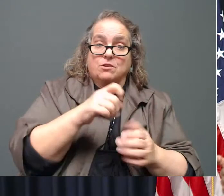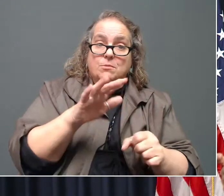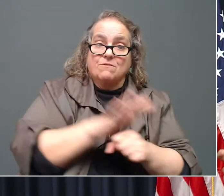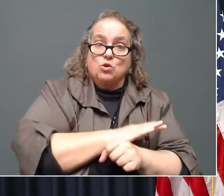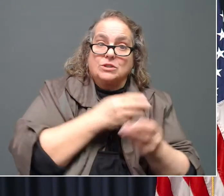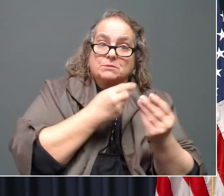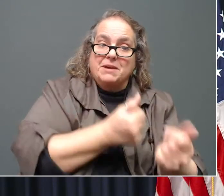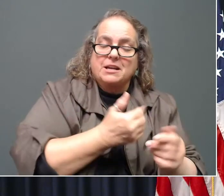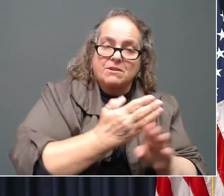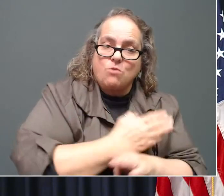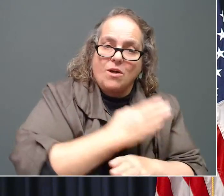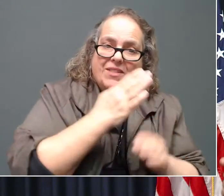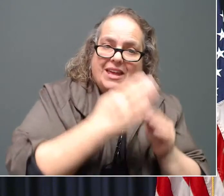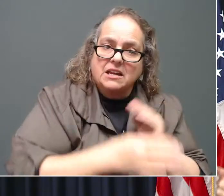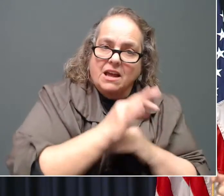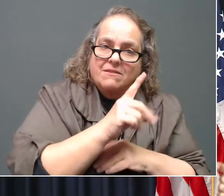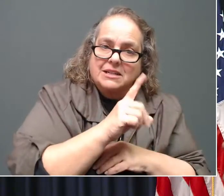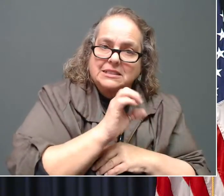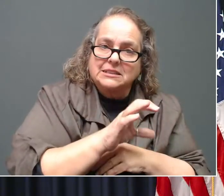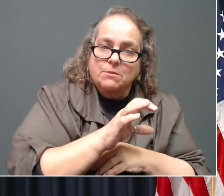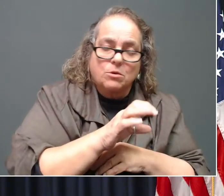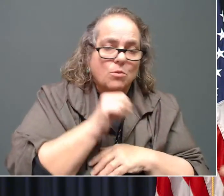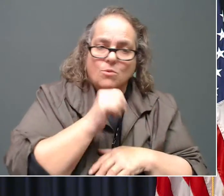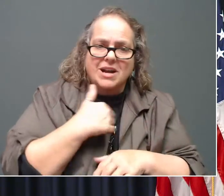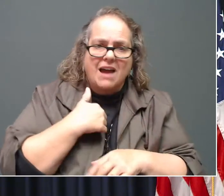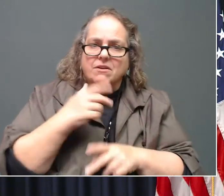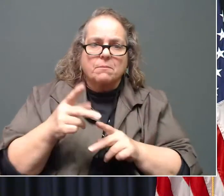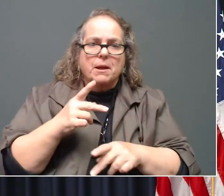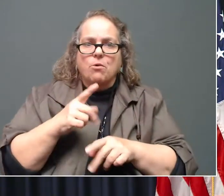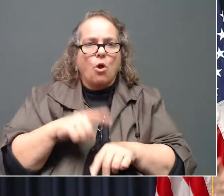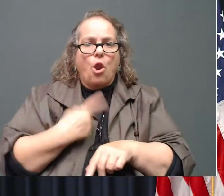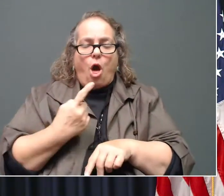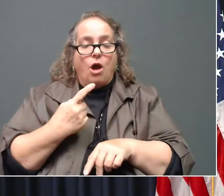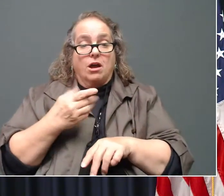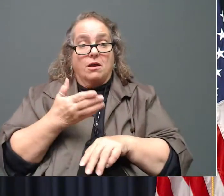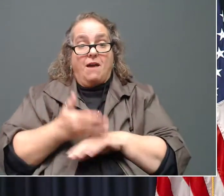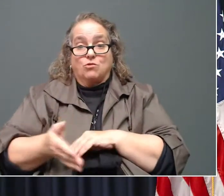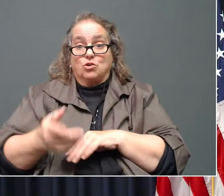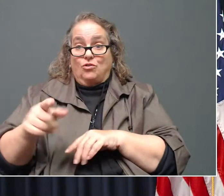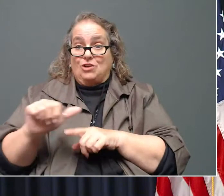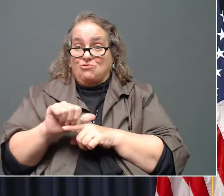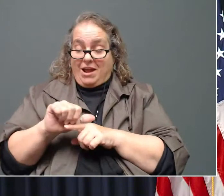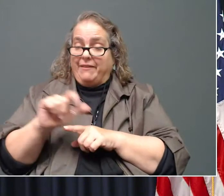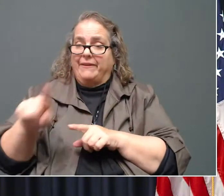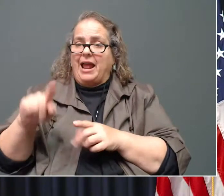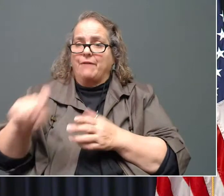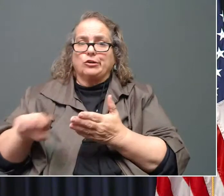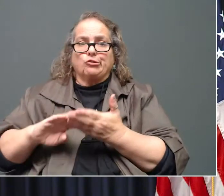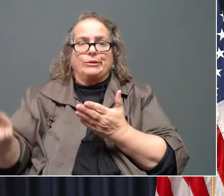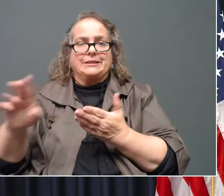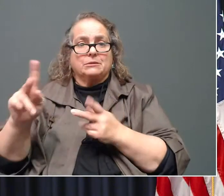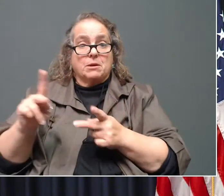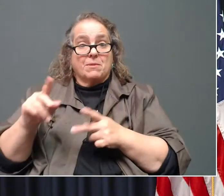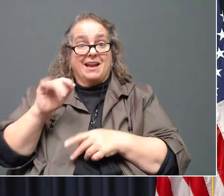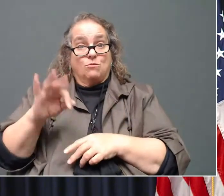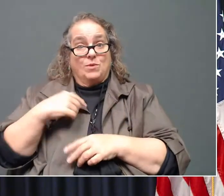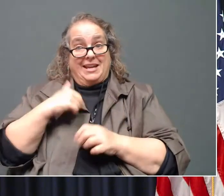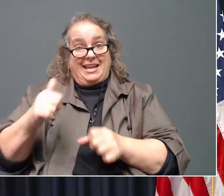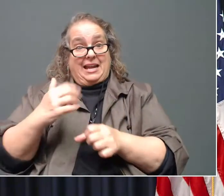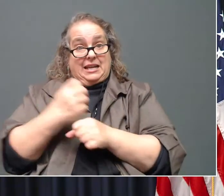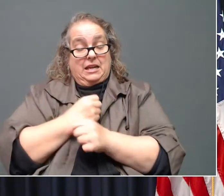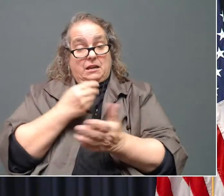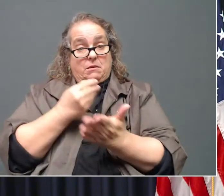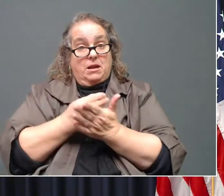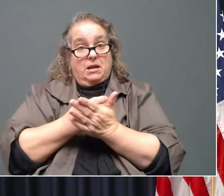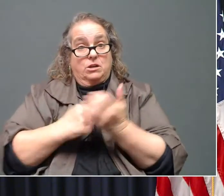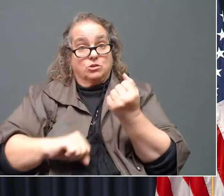for long. And by the time they were trained, we'd have to let them go. If we can get this budgetary support and we could